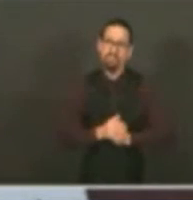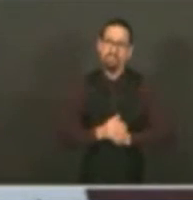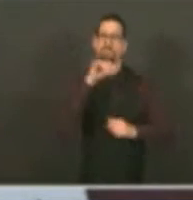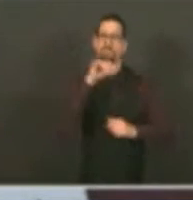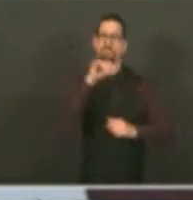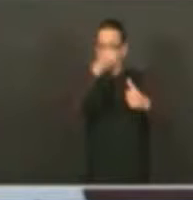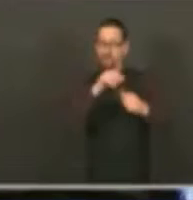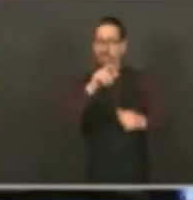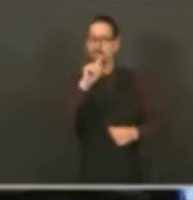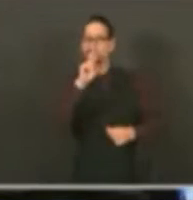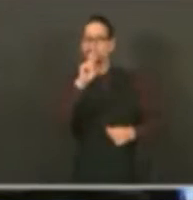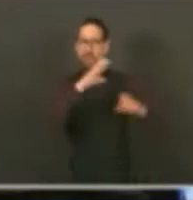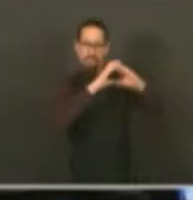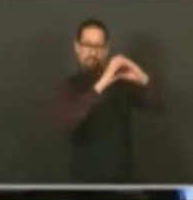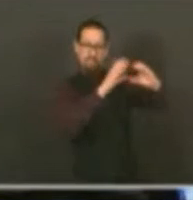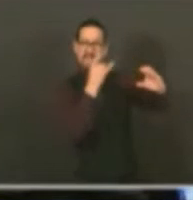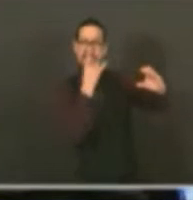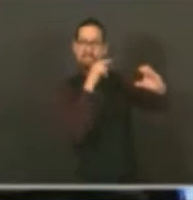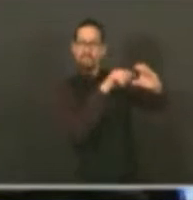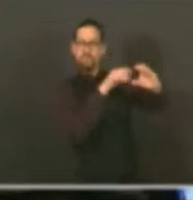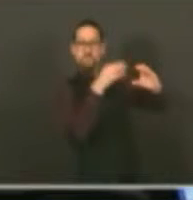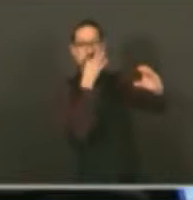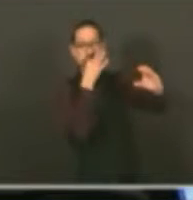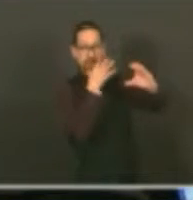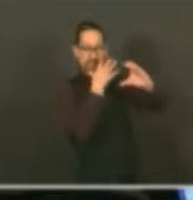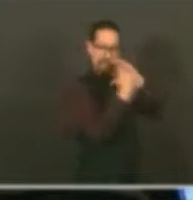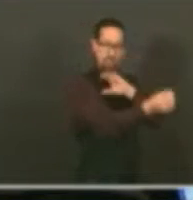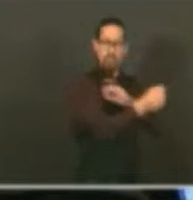with that, I'll hand it over to Dr. Alexander Scott.